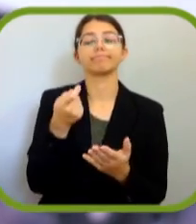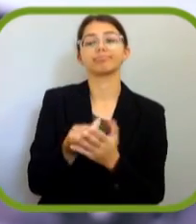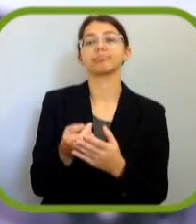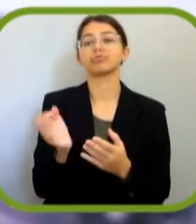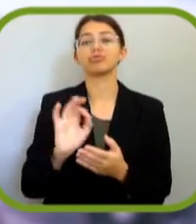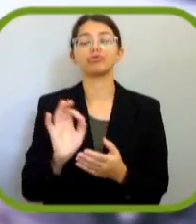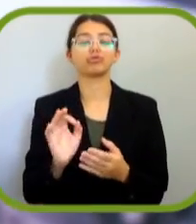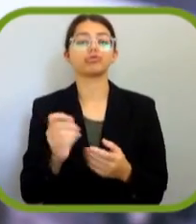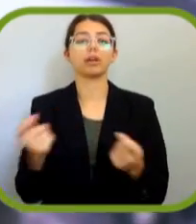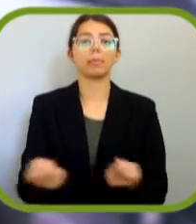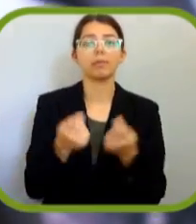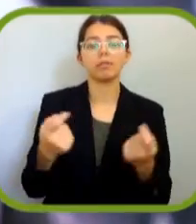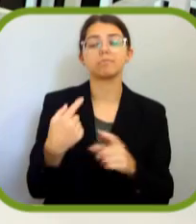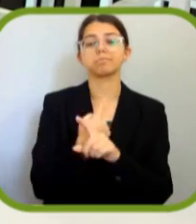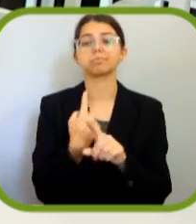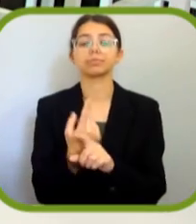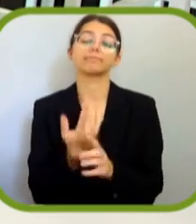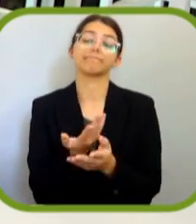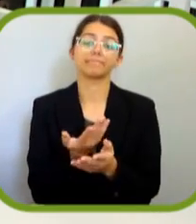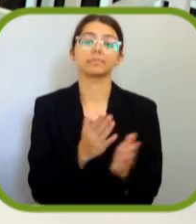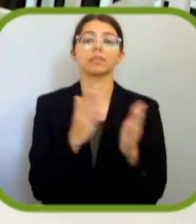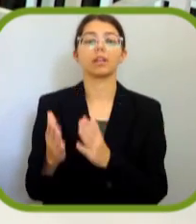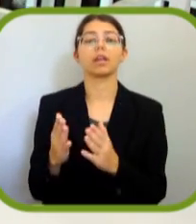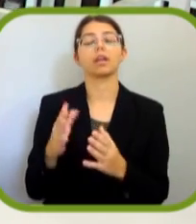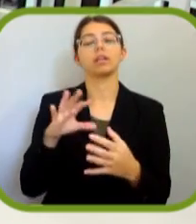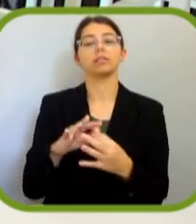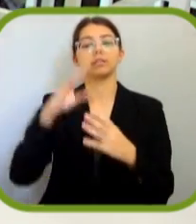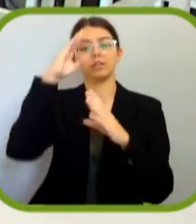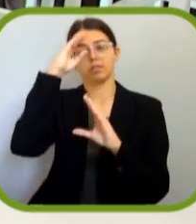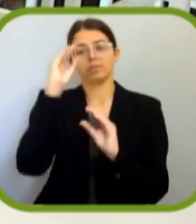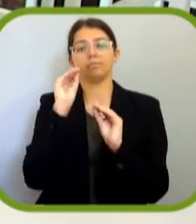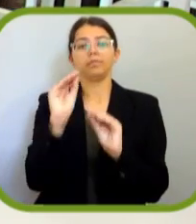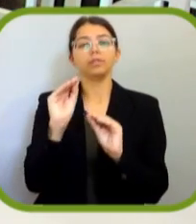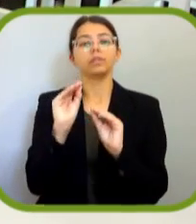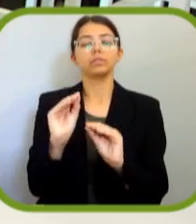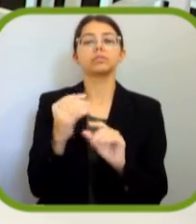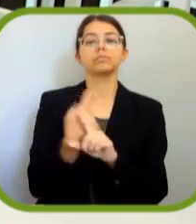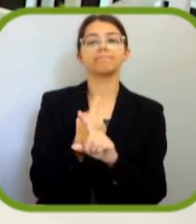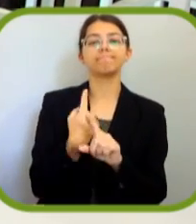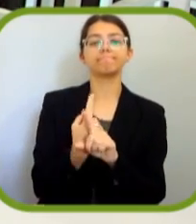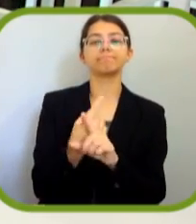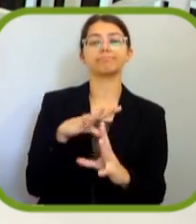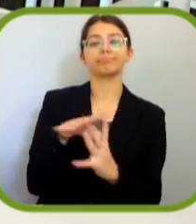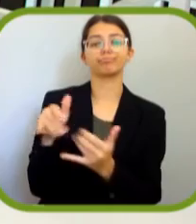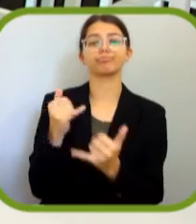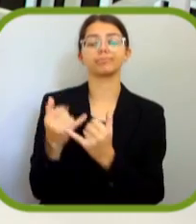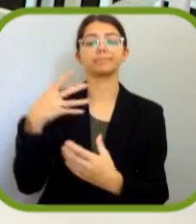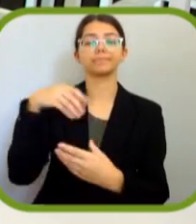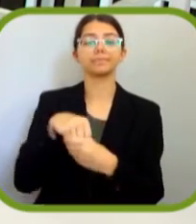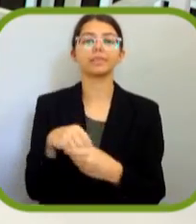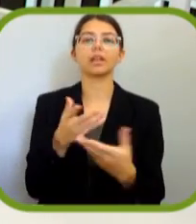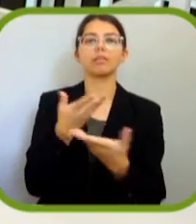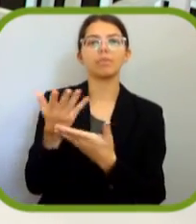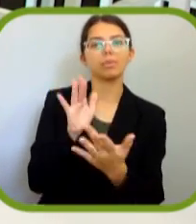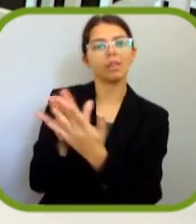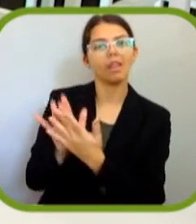free with advertising paying for it. Second, I think education will be much more widespread through the metaverse and will